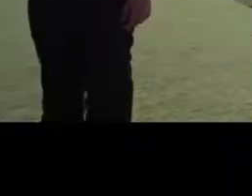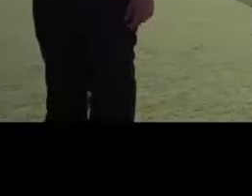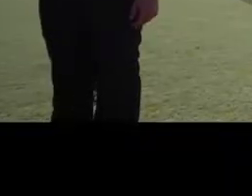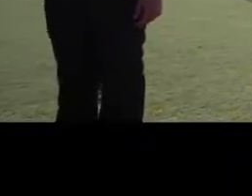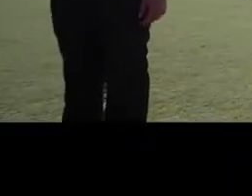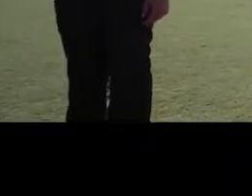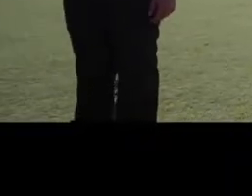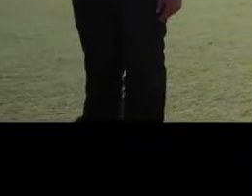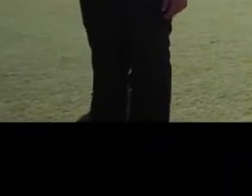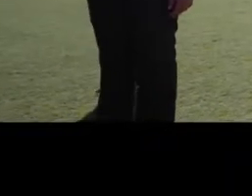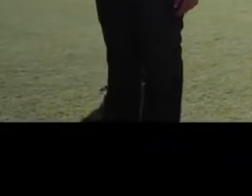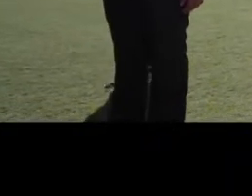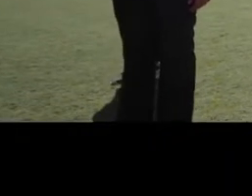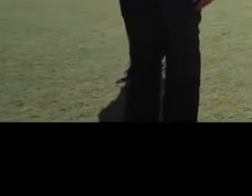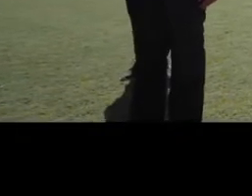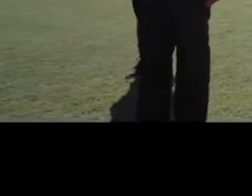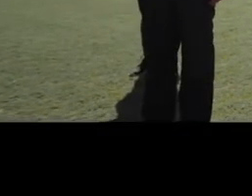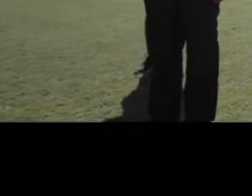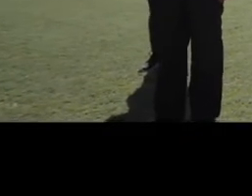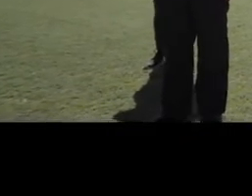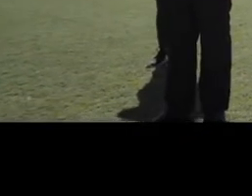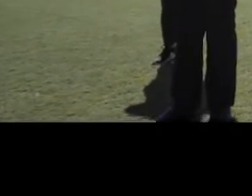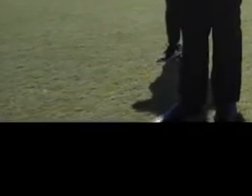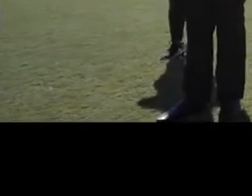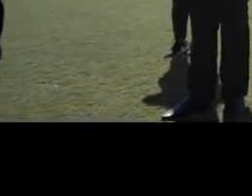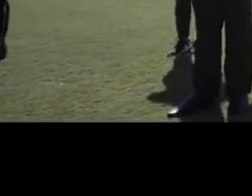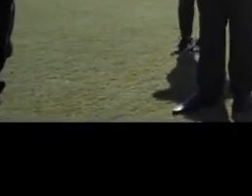Present. Colors.